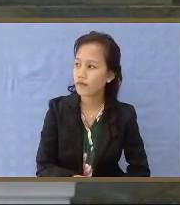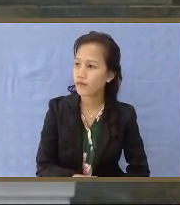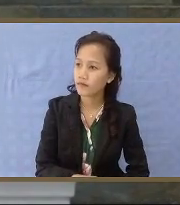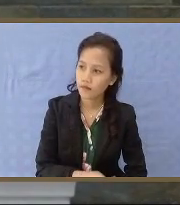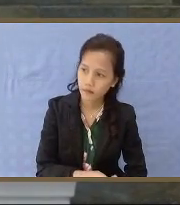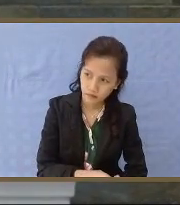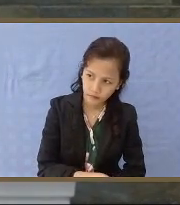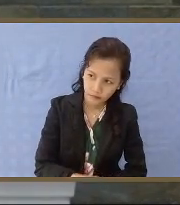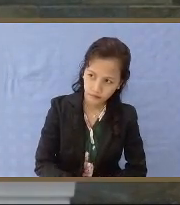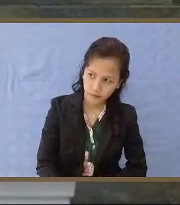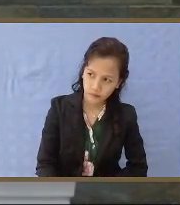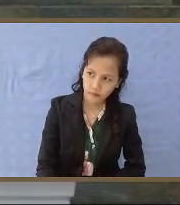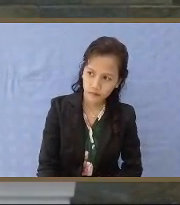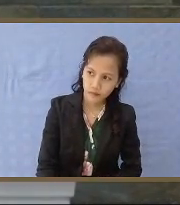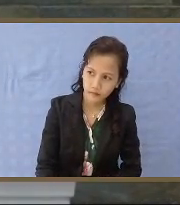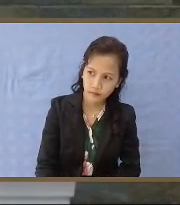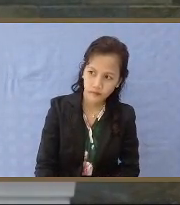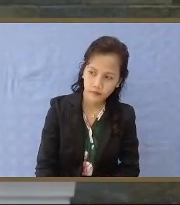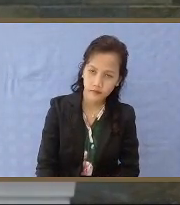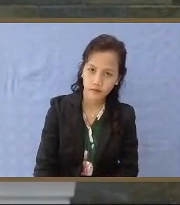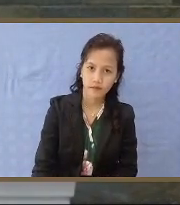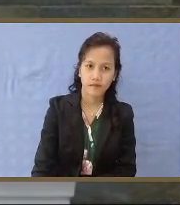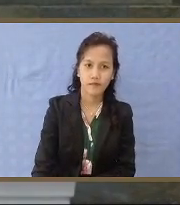And let him stand.